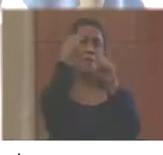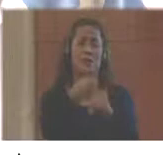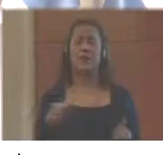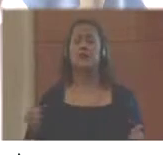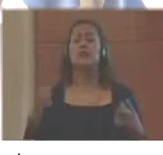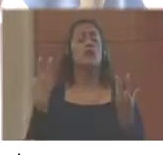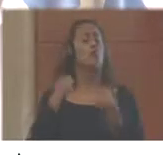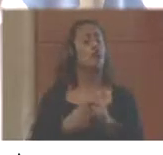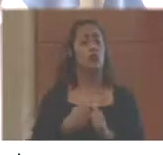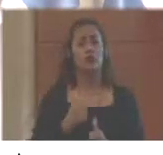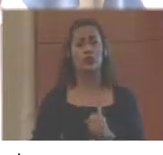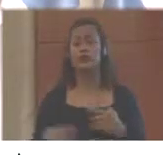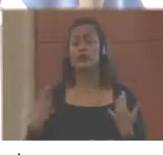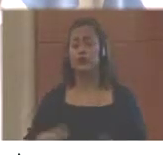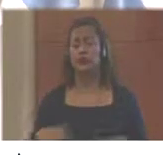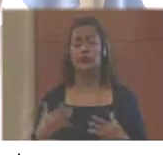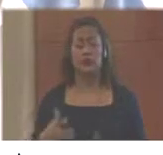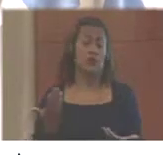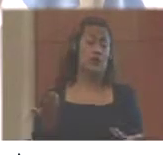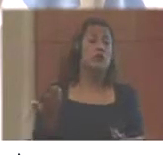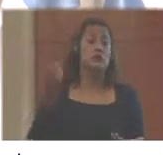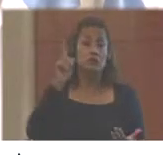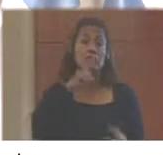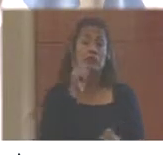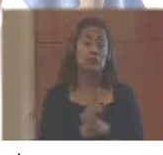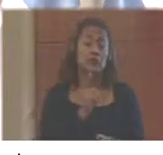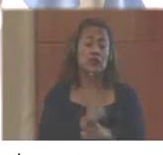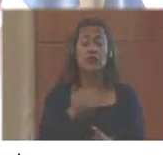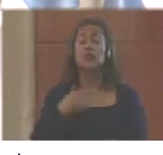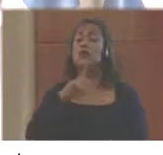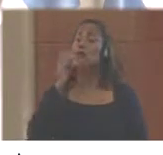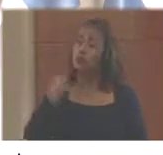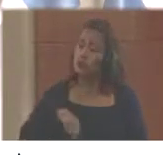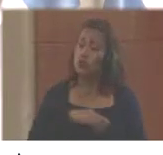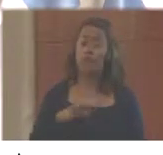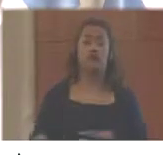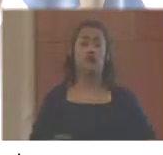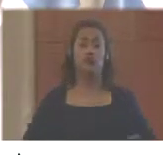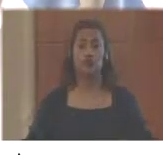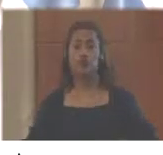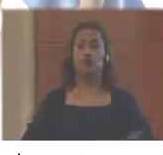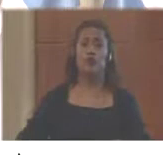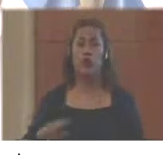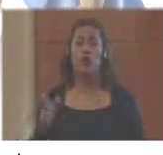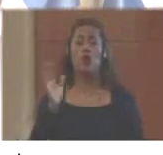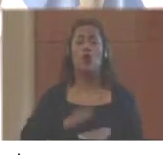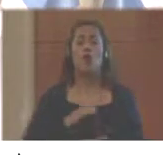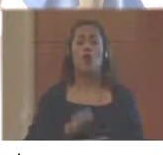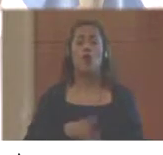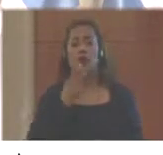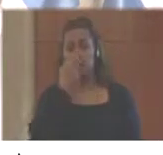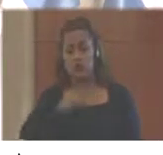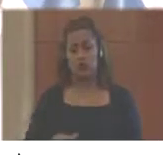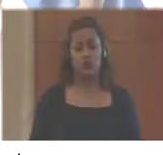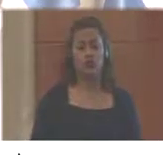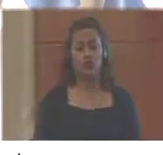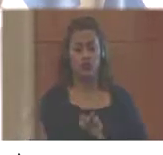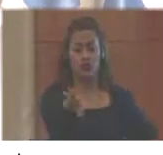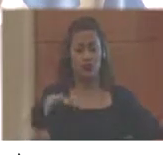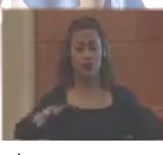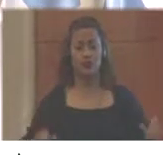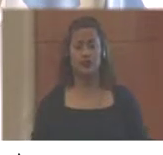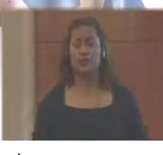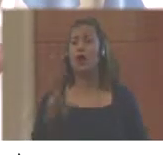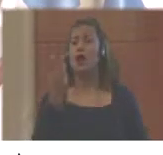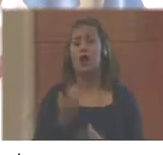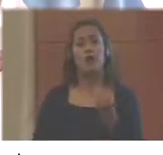meteorological phenomena year after year. Of course, we also have an increasing seismic activity